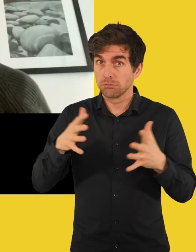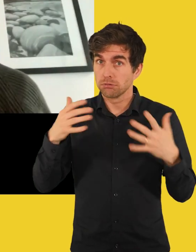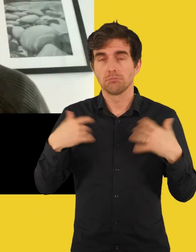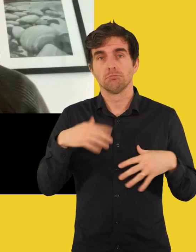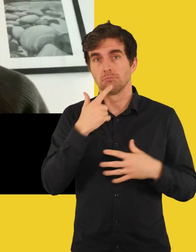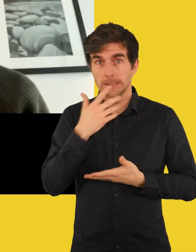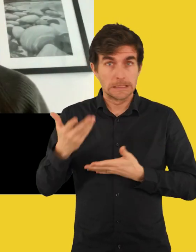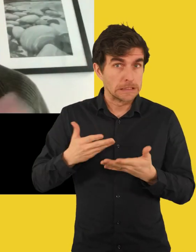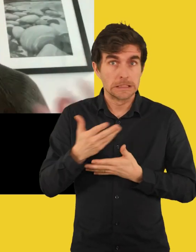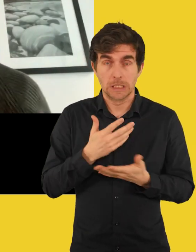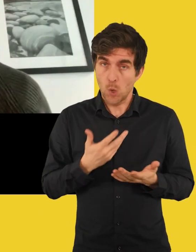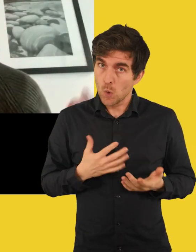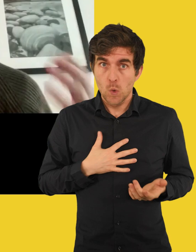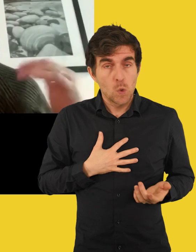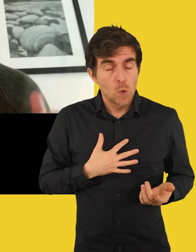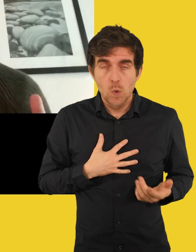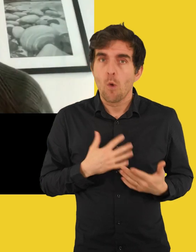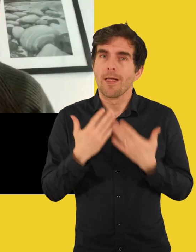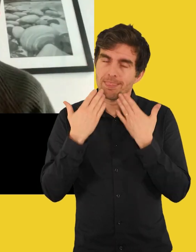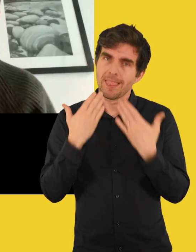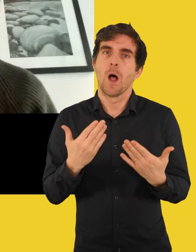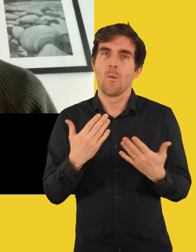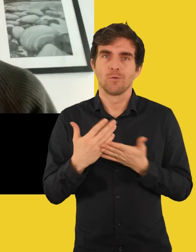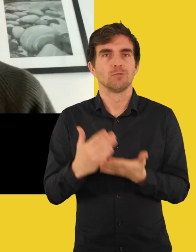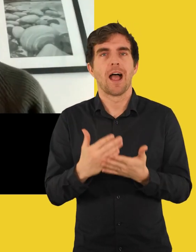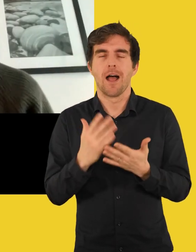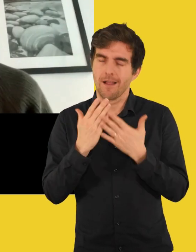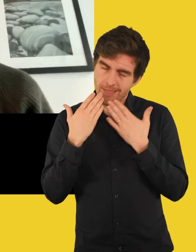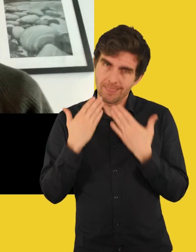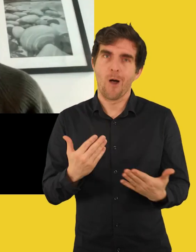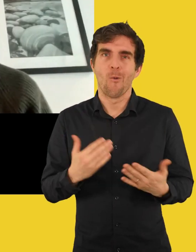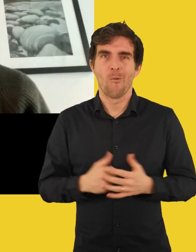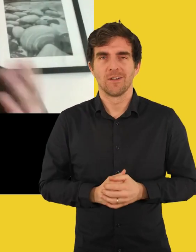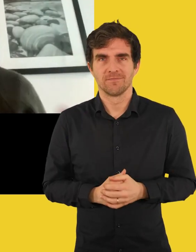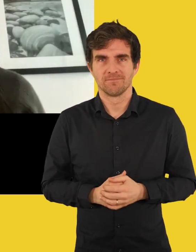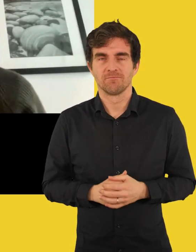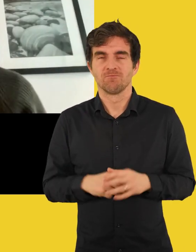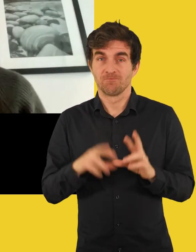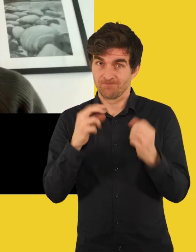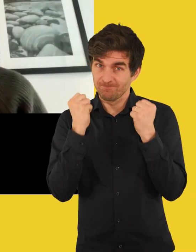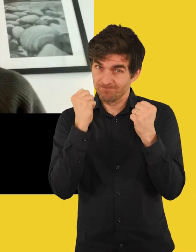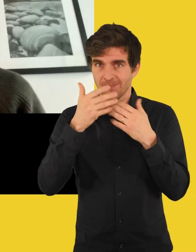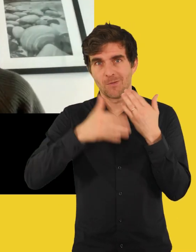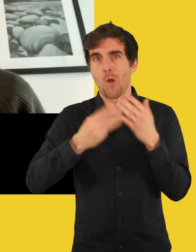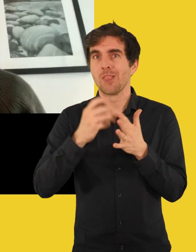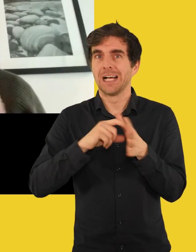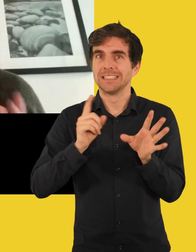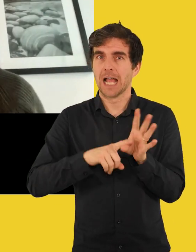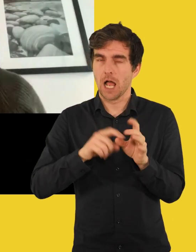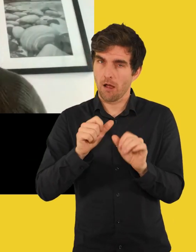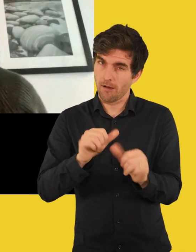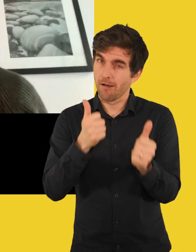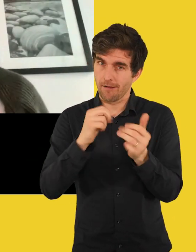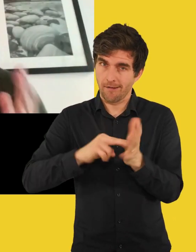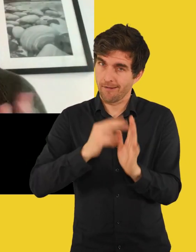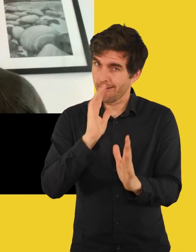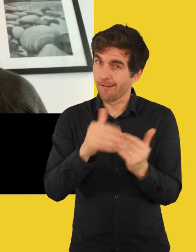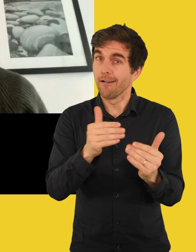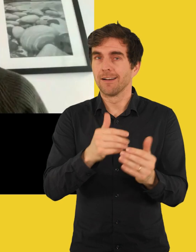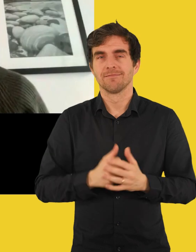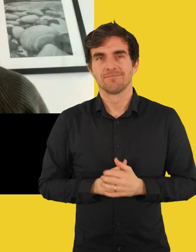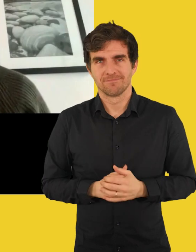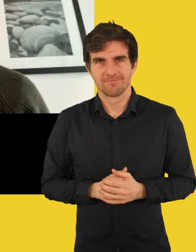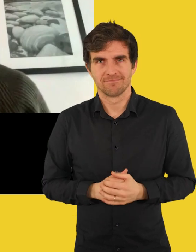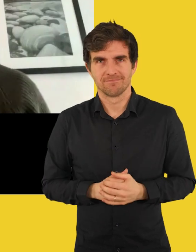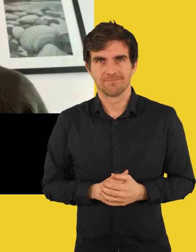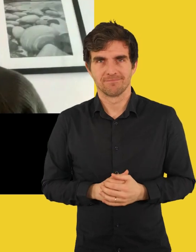the community is growing, the conversations you're having go so deep. So thank you for your work. Thank you for sharing today. And I really wish you all the best